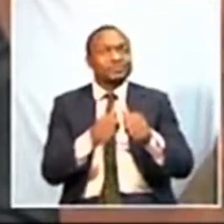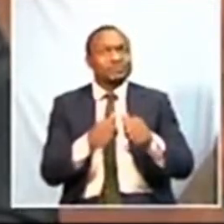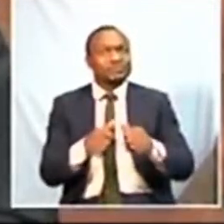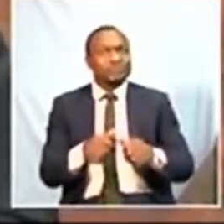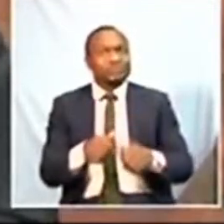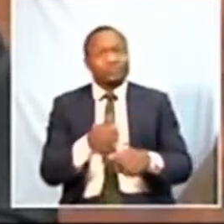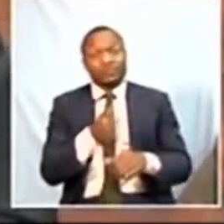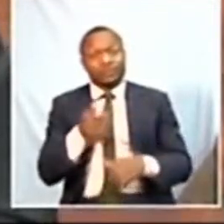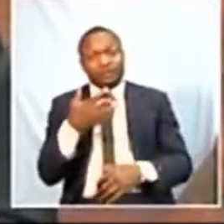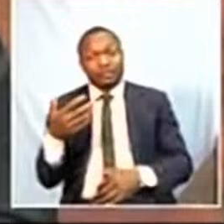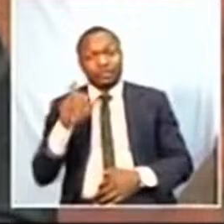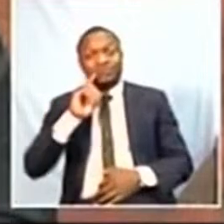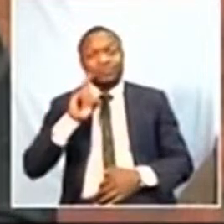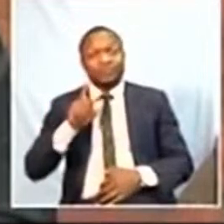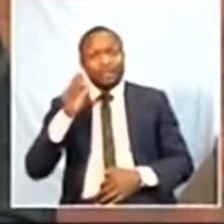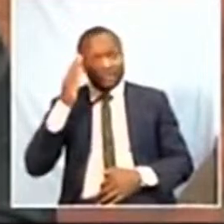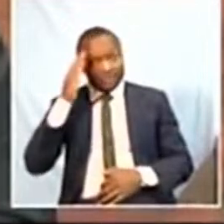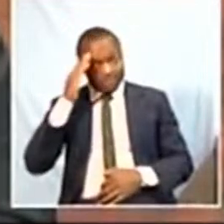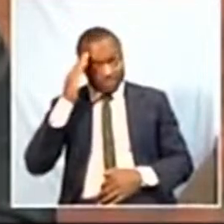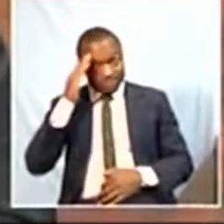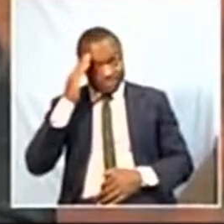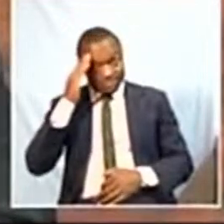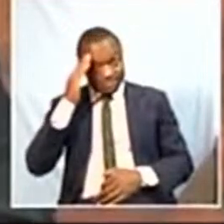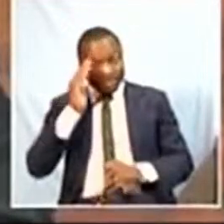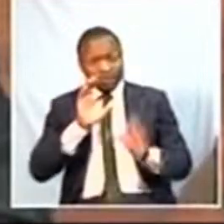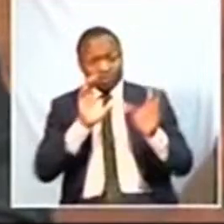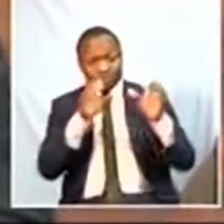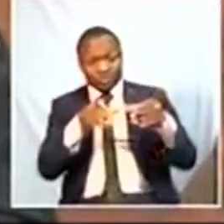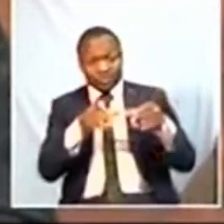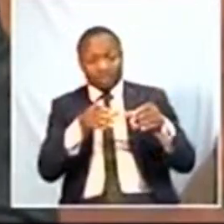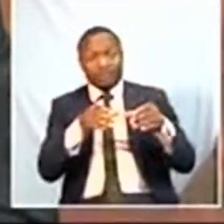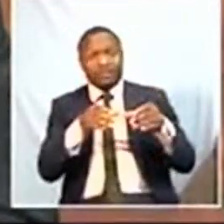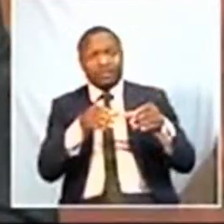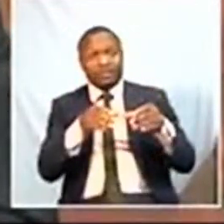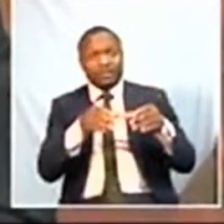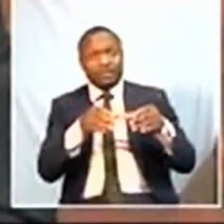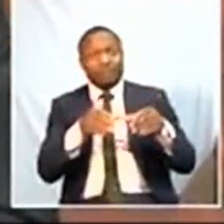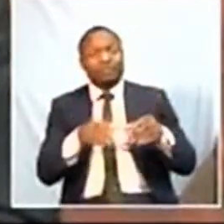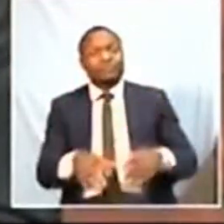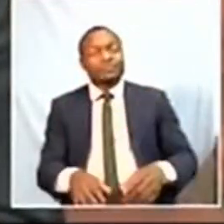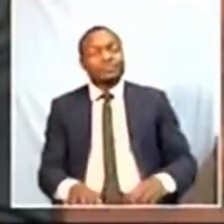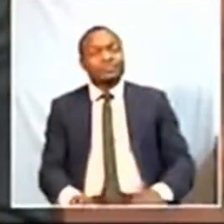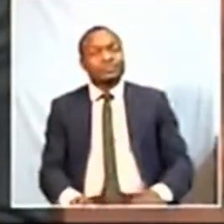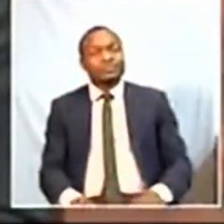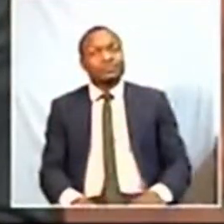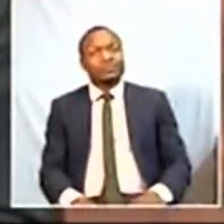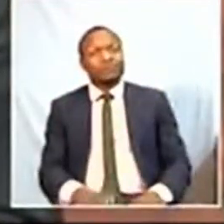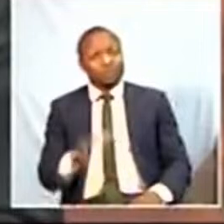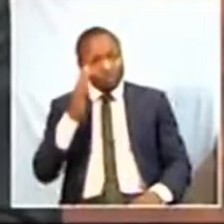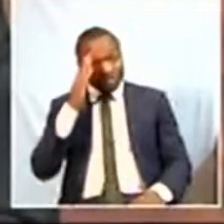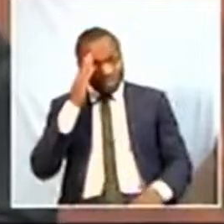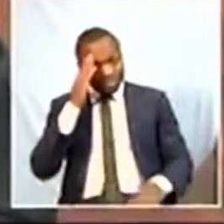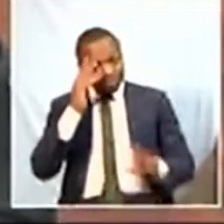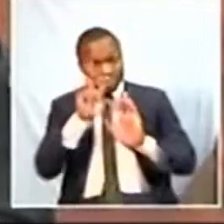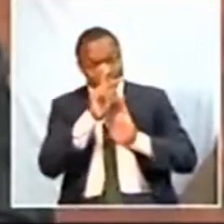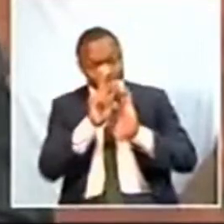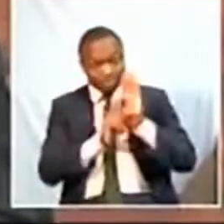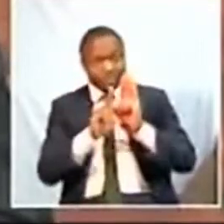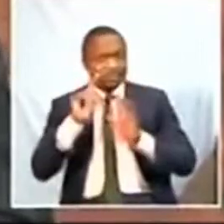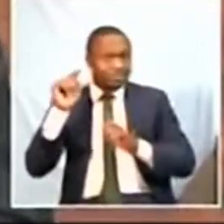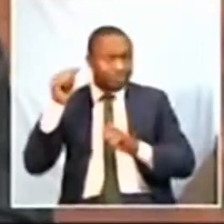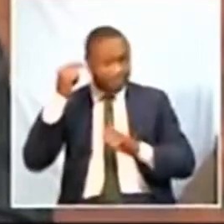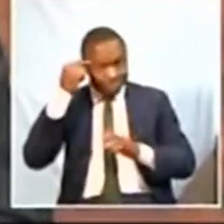The other thing that we should know is that besides being a committee, we are alive to the policies of government of the